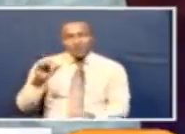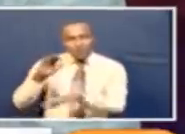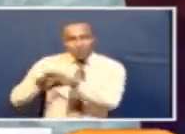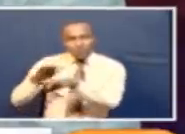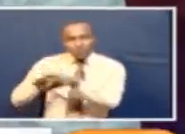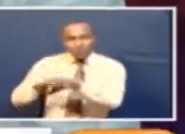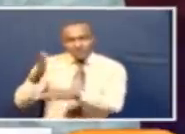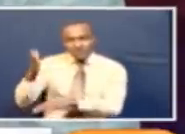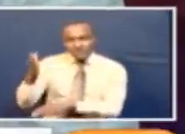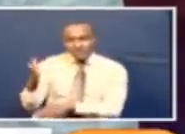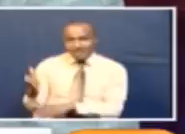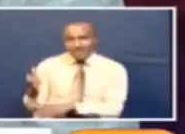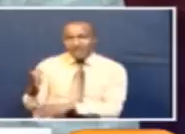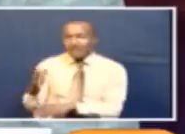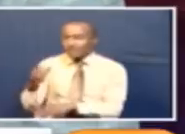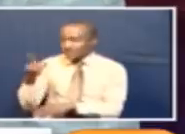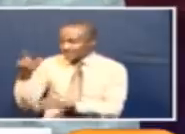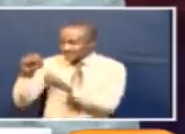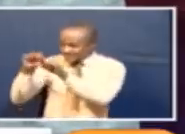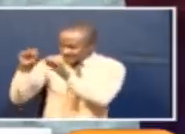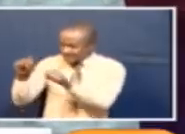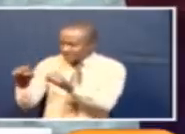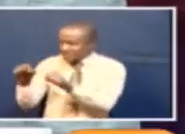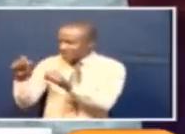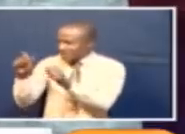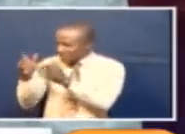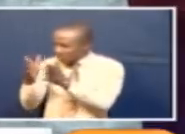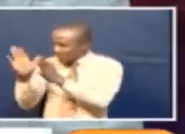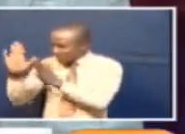There is a lot of positives in the Cuban system, a lot of positives,